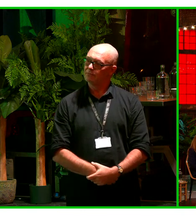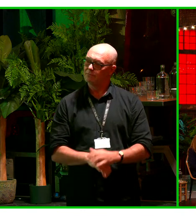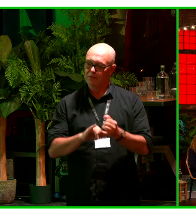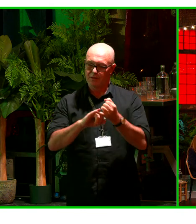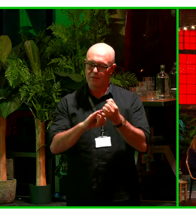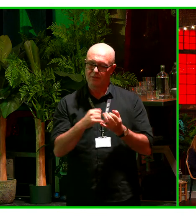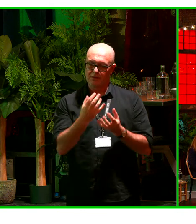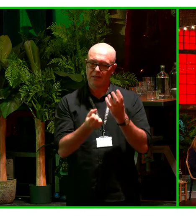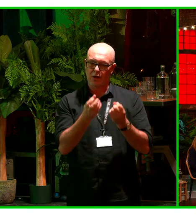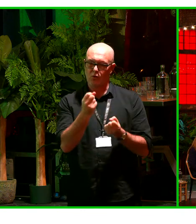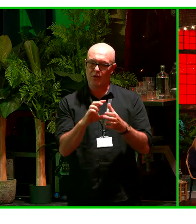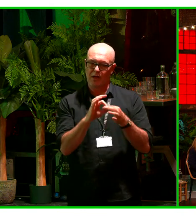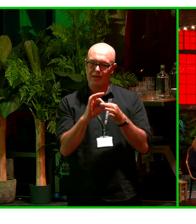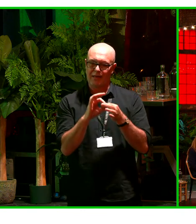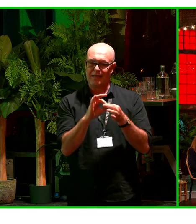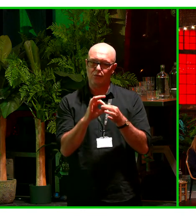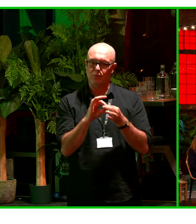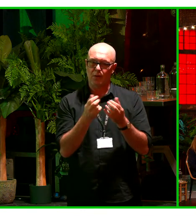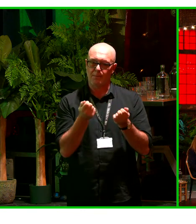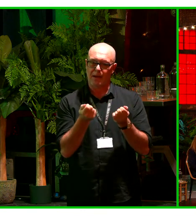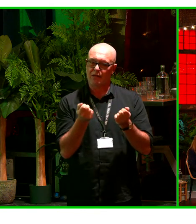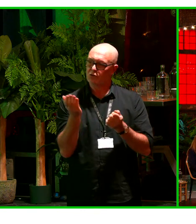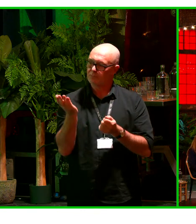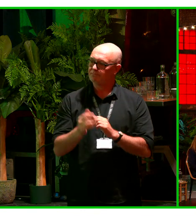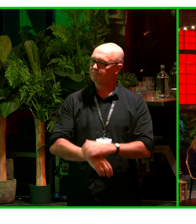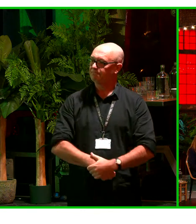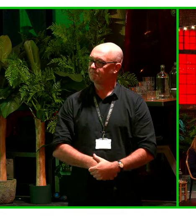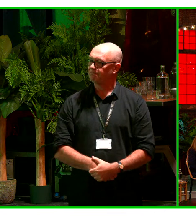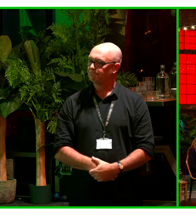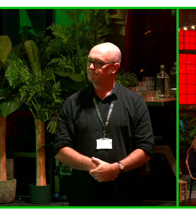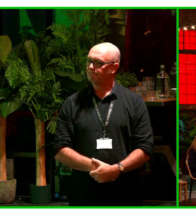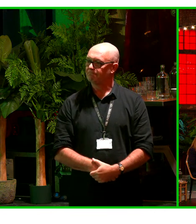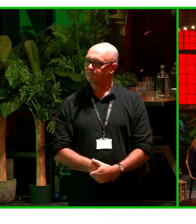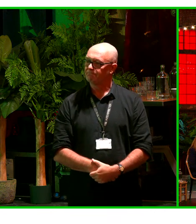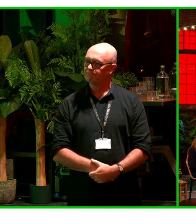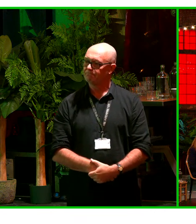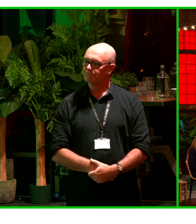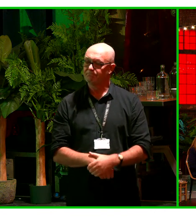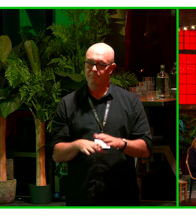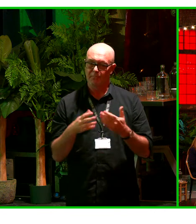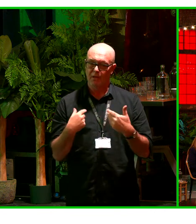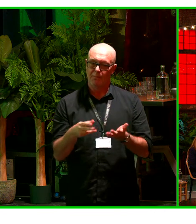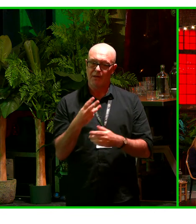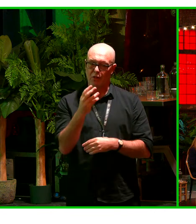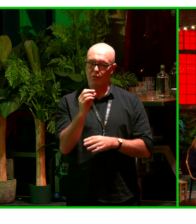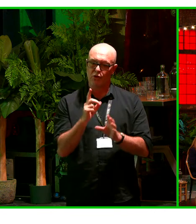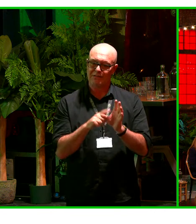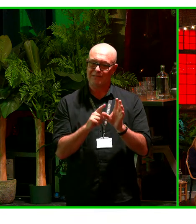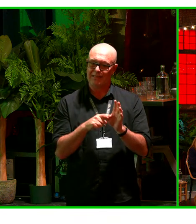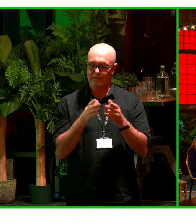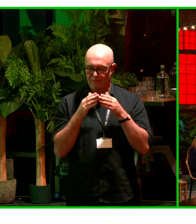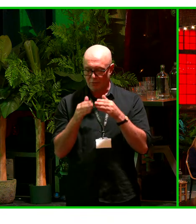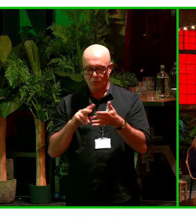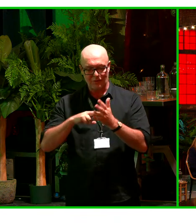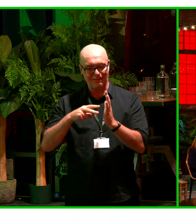Stakeholder Engagement Manager, sorry Rachel, for SP Energy Networks. Rachel spent over 30 years working on the design,